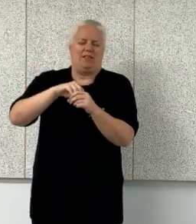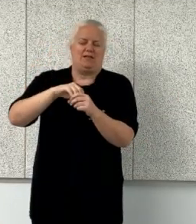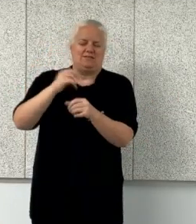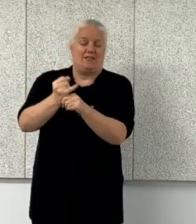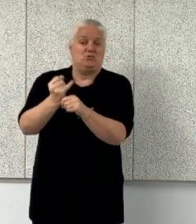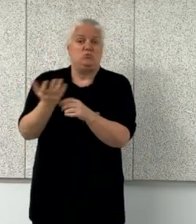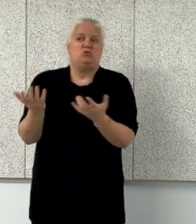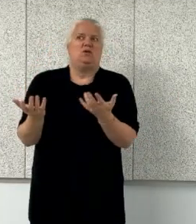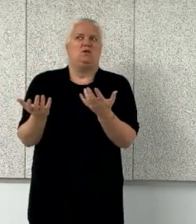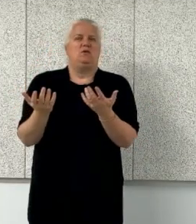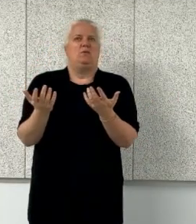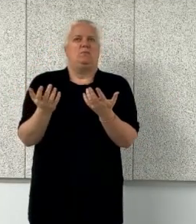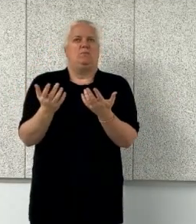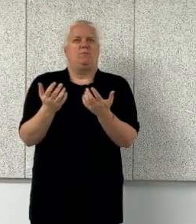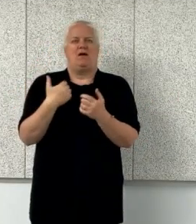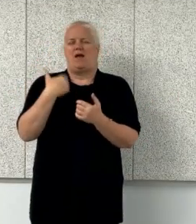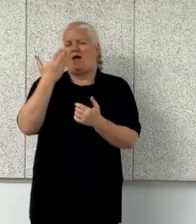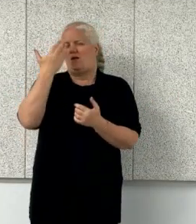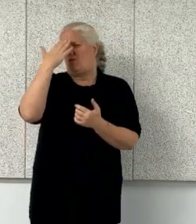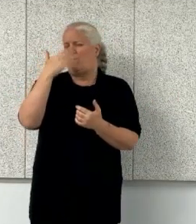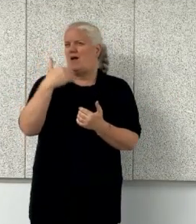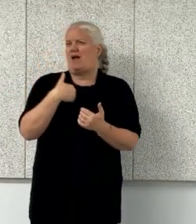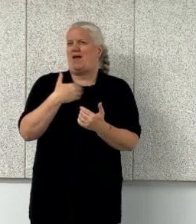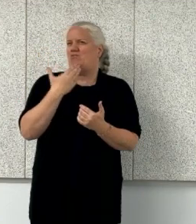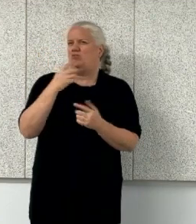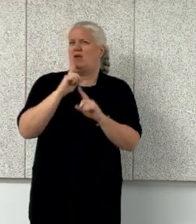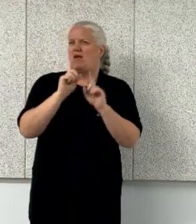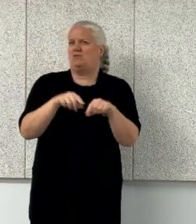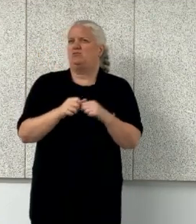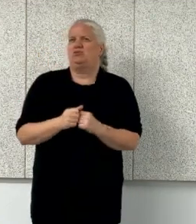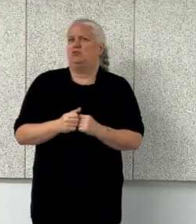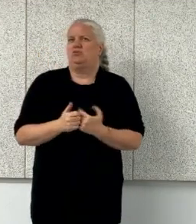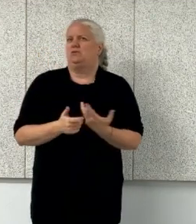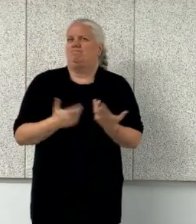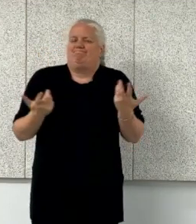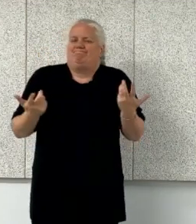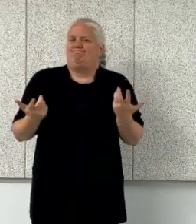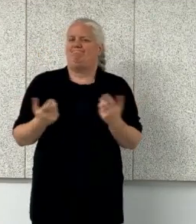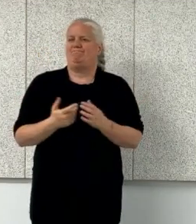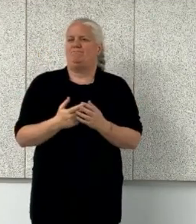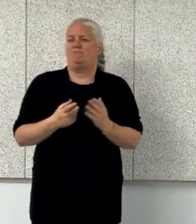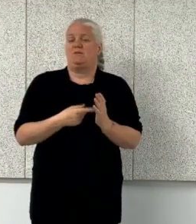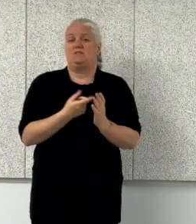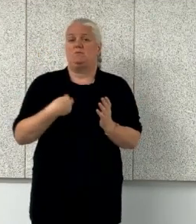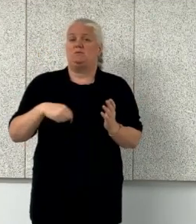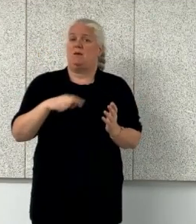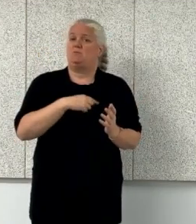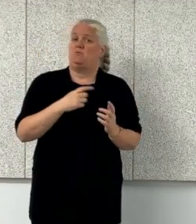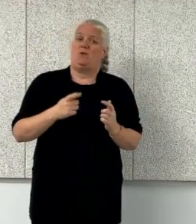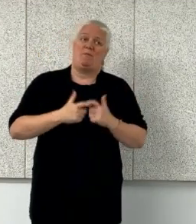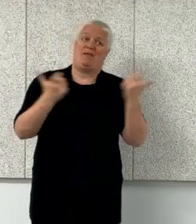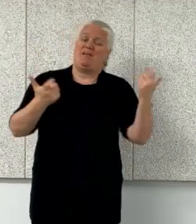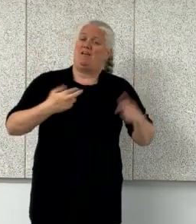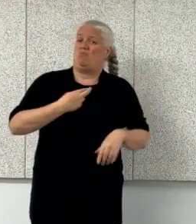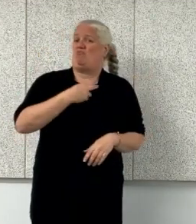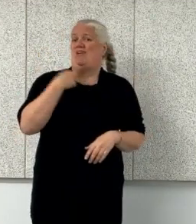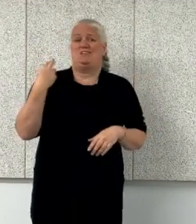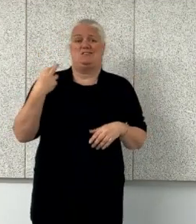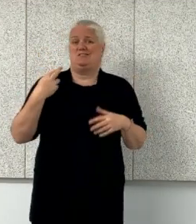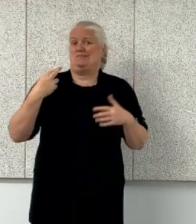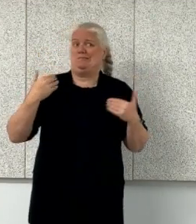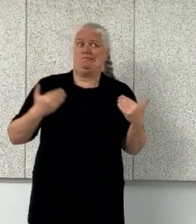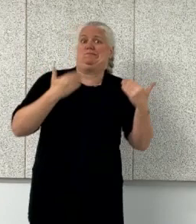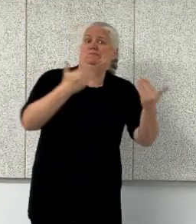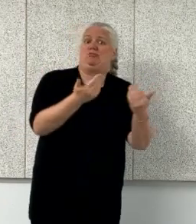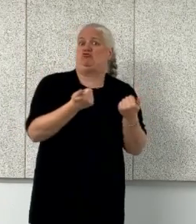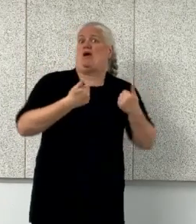know. I don't think I have a good answer except for that. That's a you great know, sometimes answer. we're making big swings and we're trying new things, which